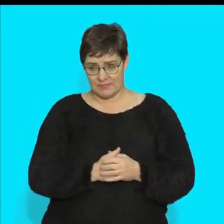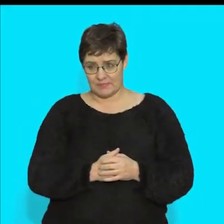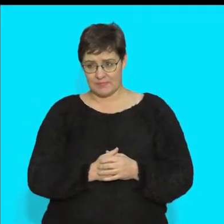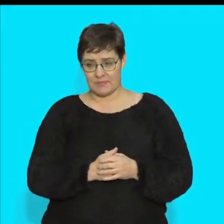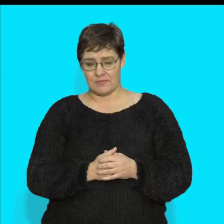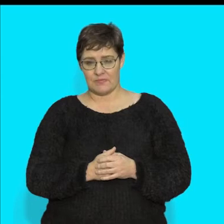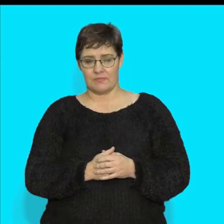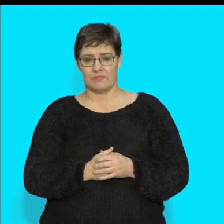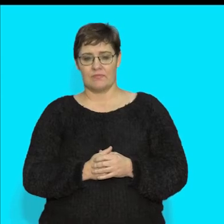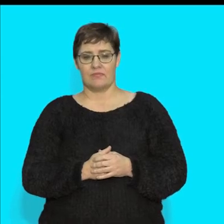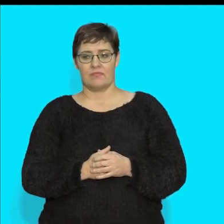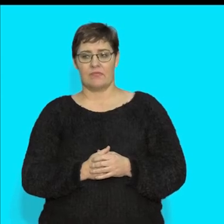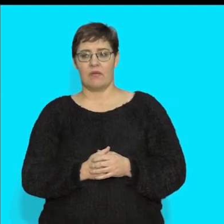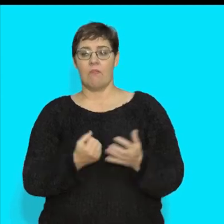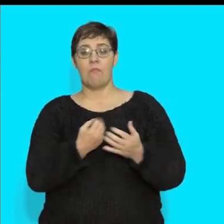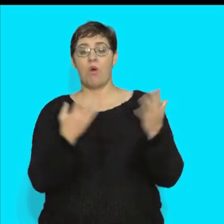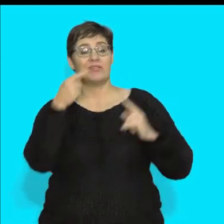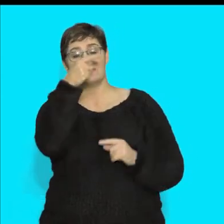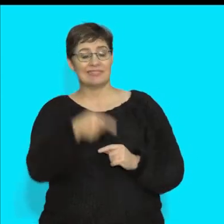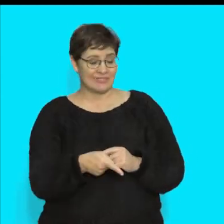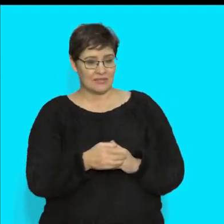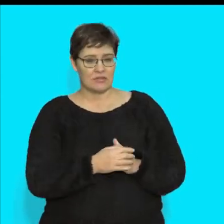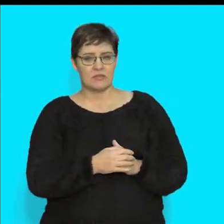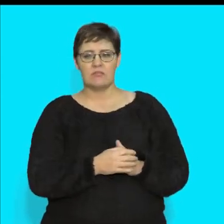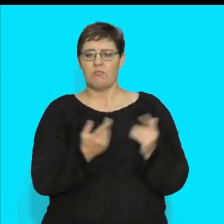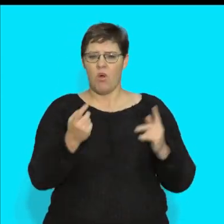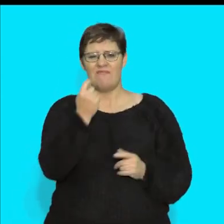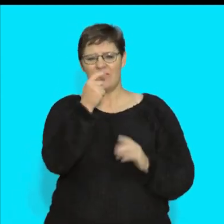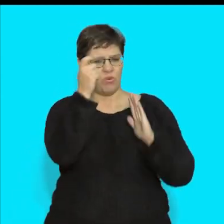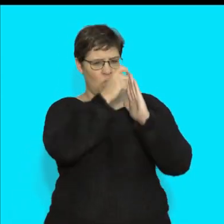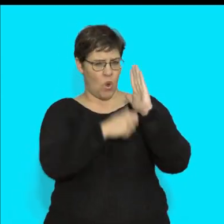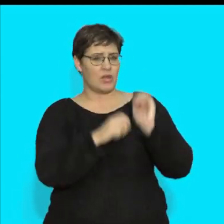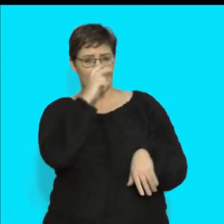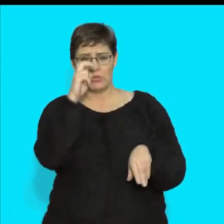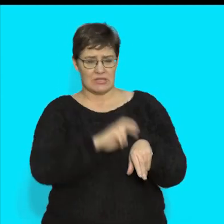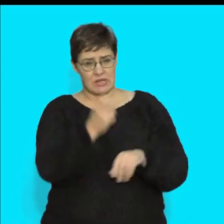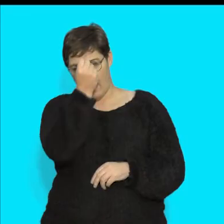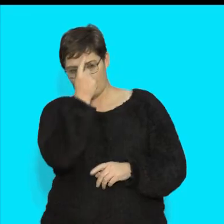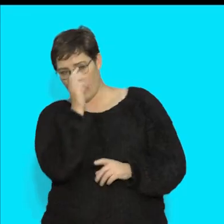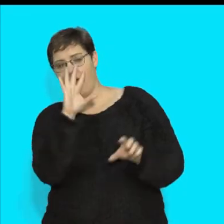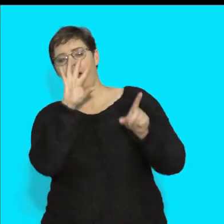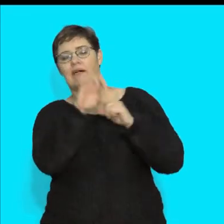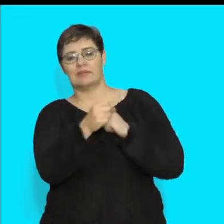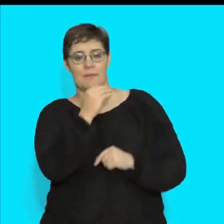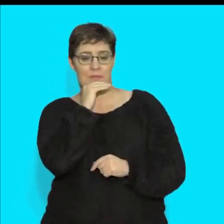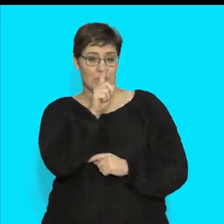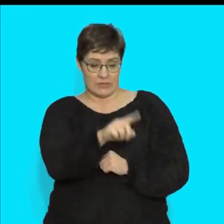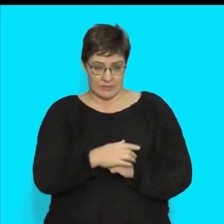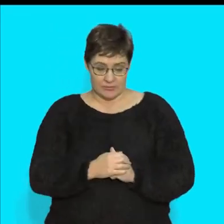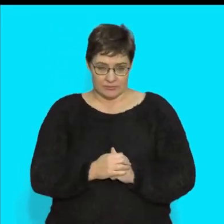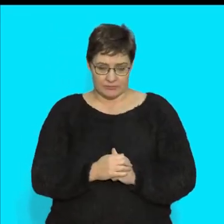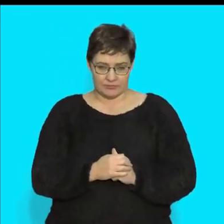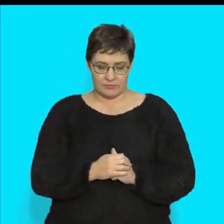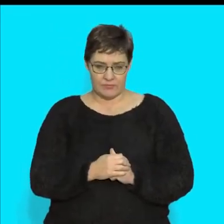Okay, most of the ones are up there. There are a few words that you need to be able to be familiar with, right, when it comes to these.